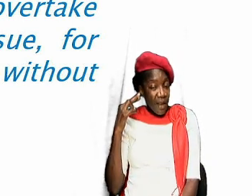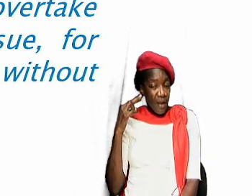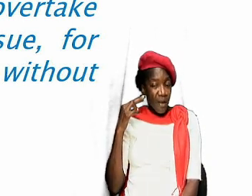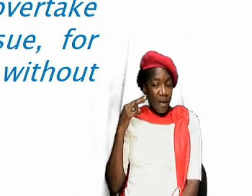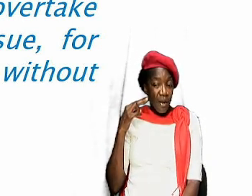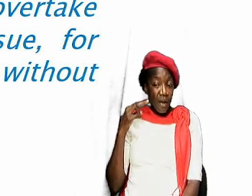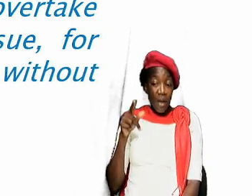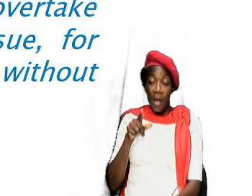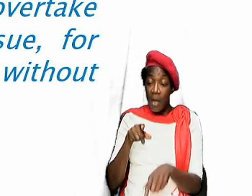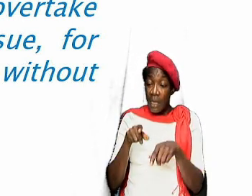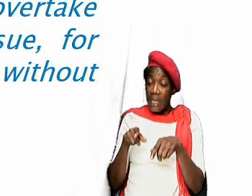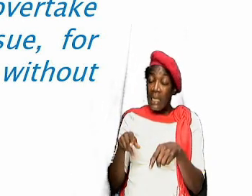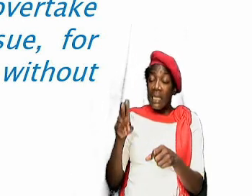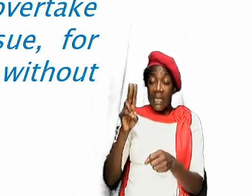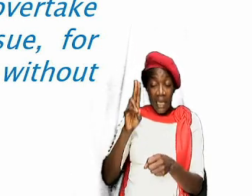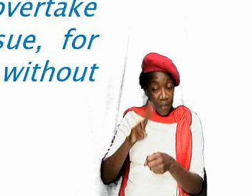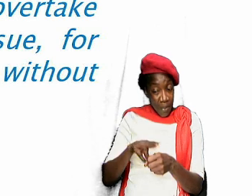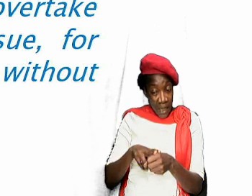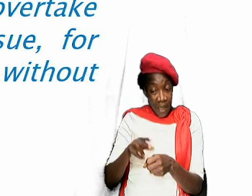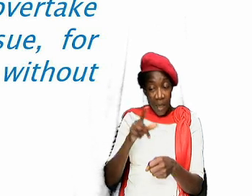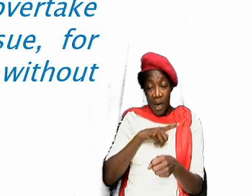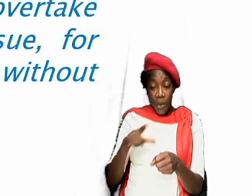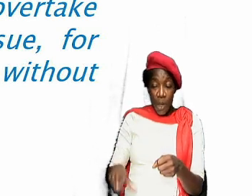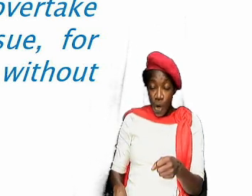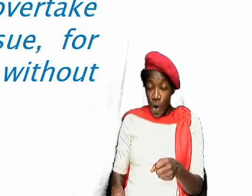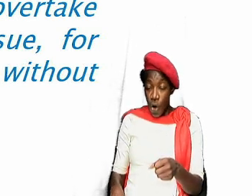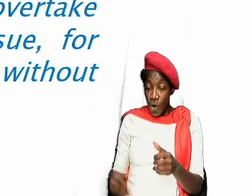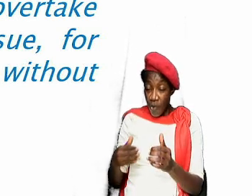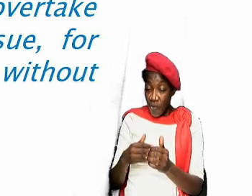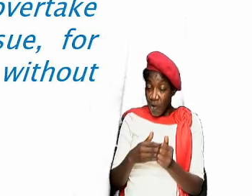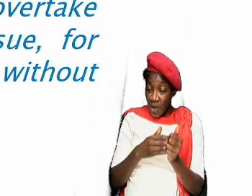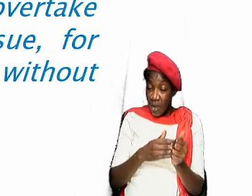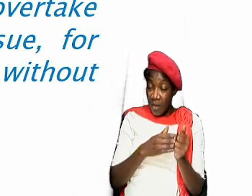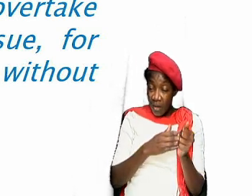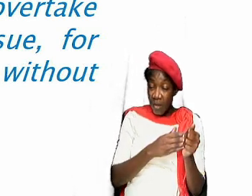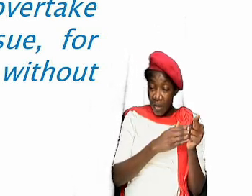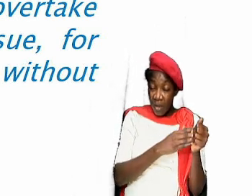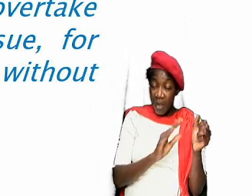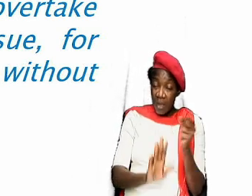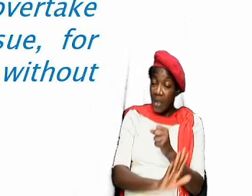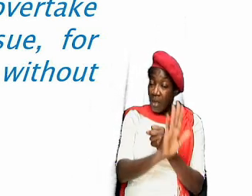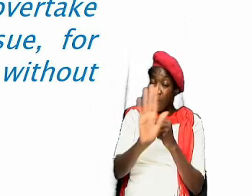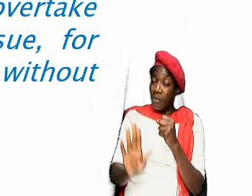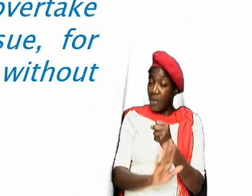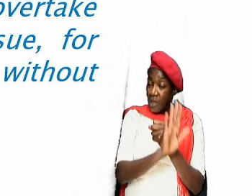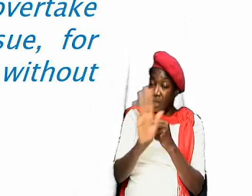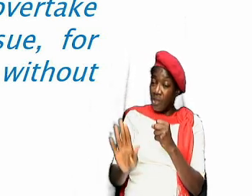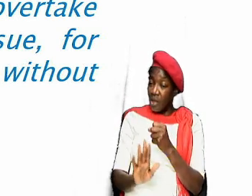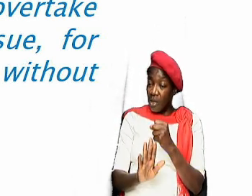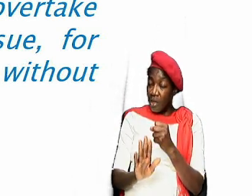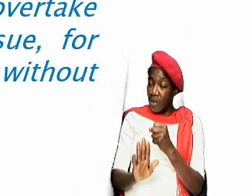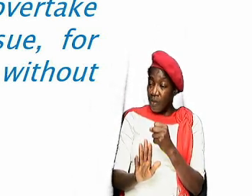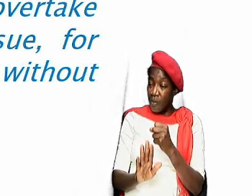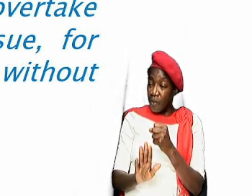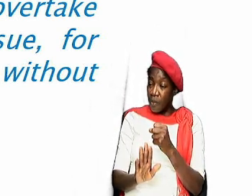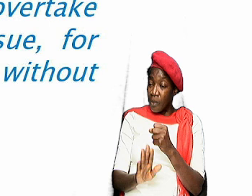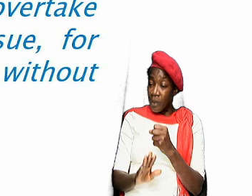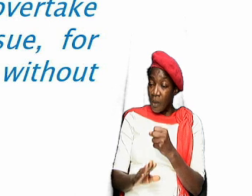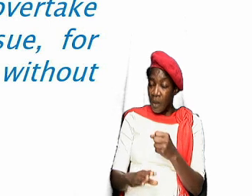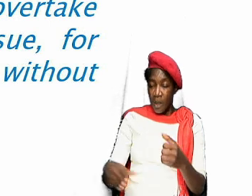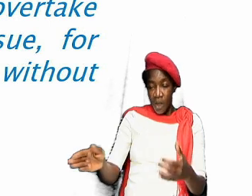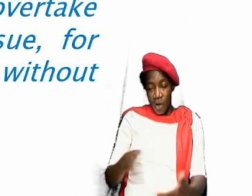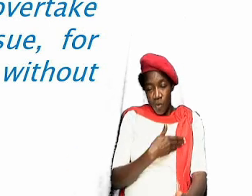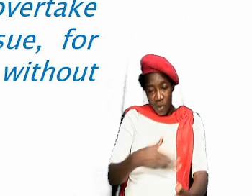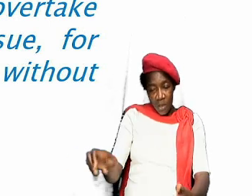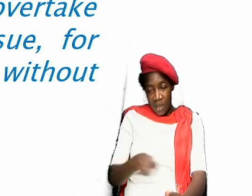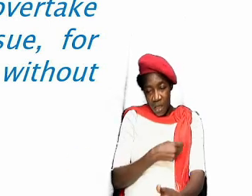depend only on the Lord for our guidance and protection. We always sing the song, where he leads me,